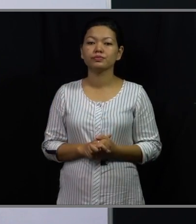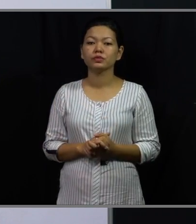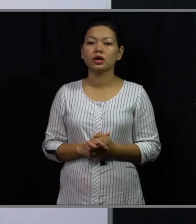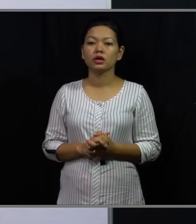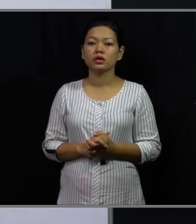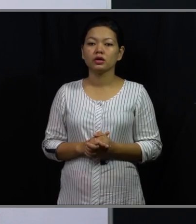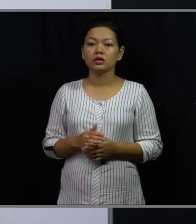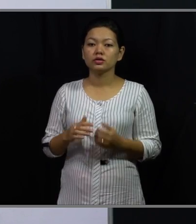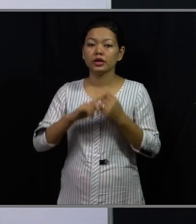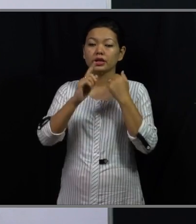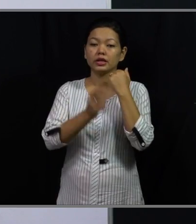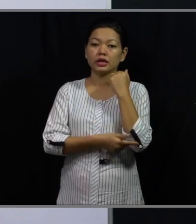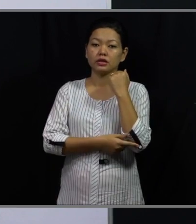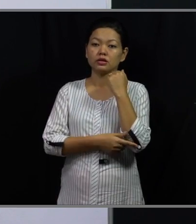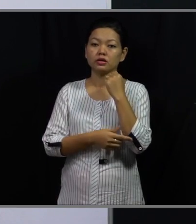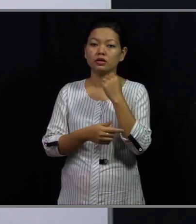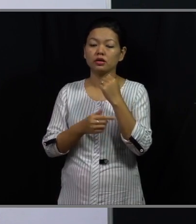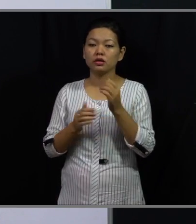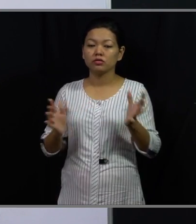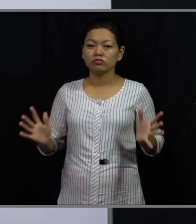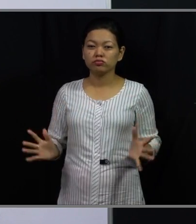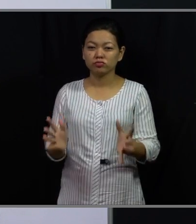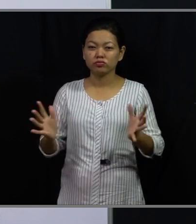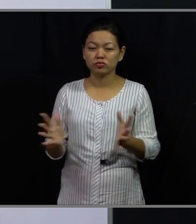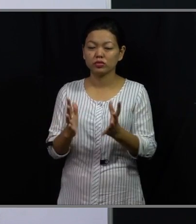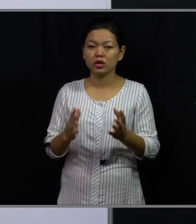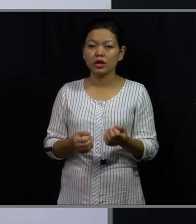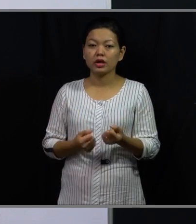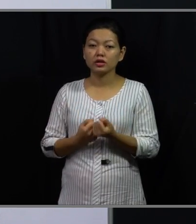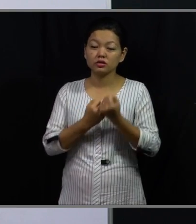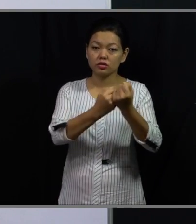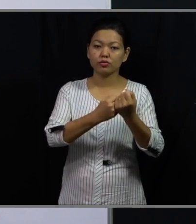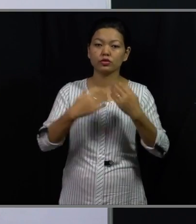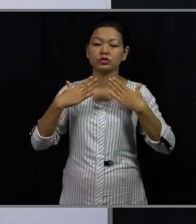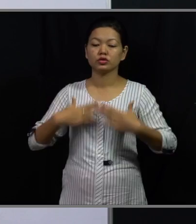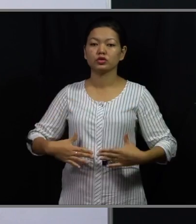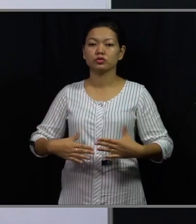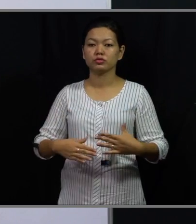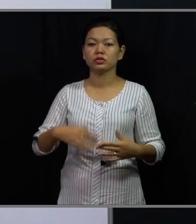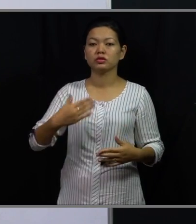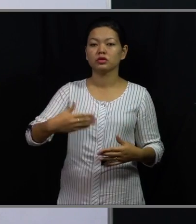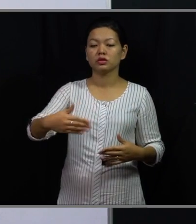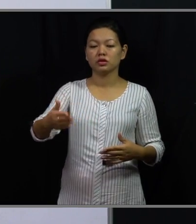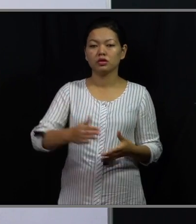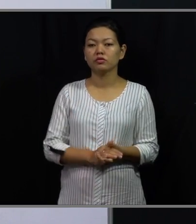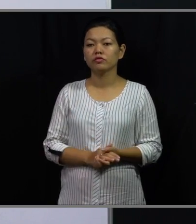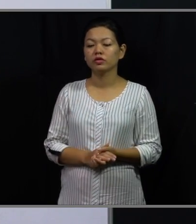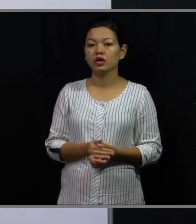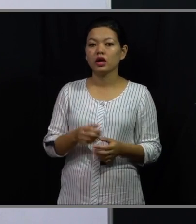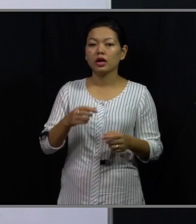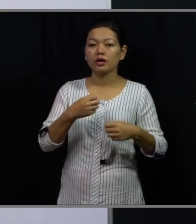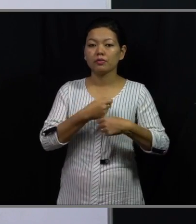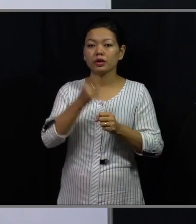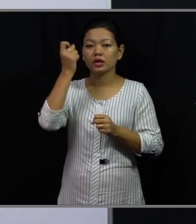to the understanding of human society. So all these social sciences, it contributes to the understanding of